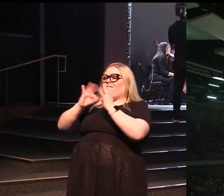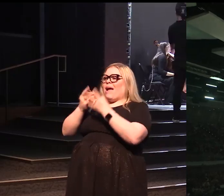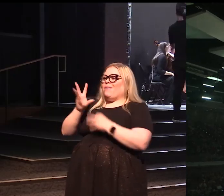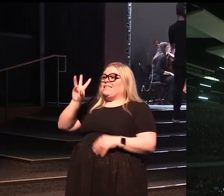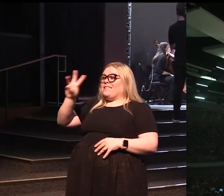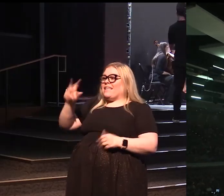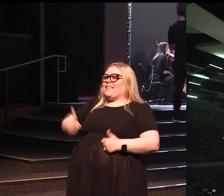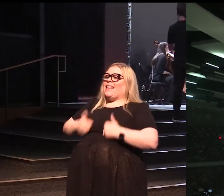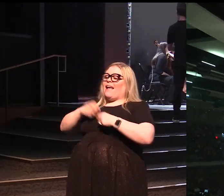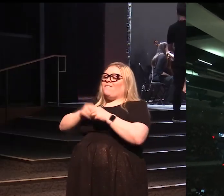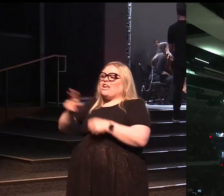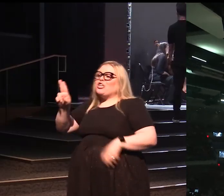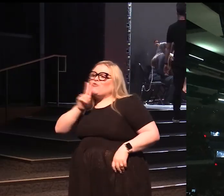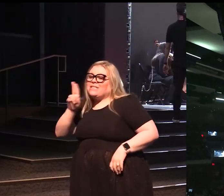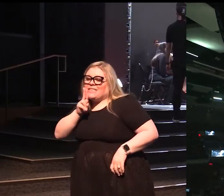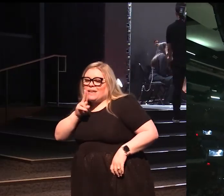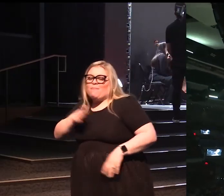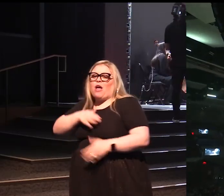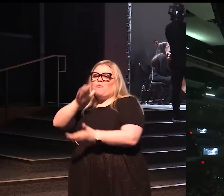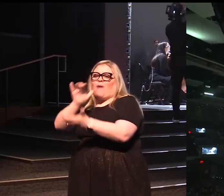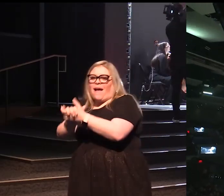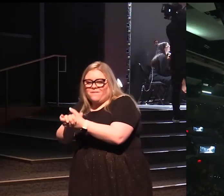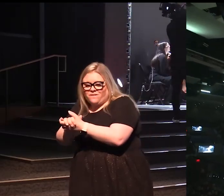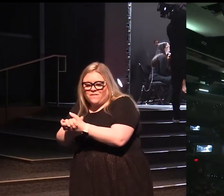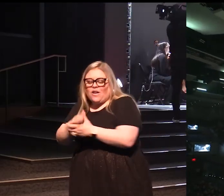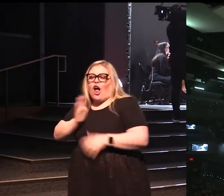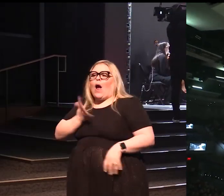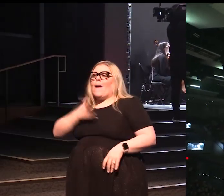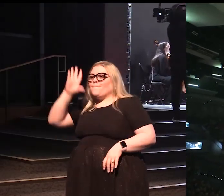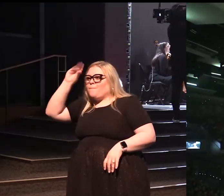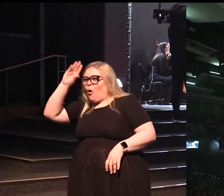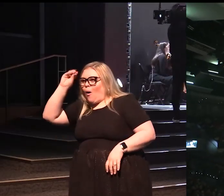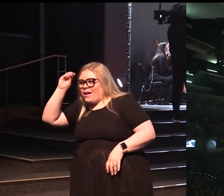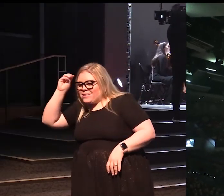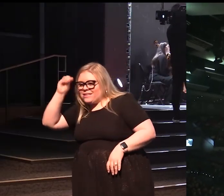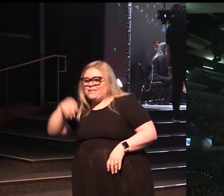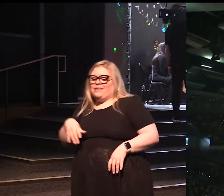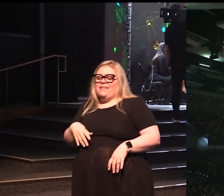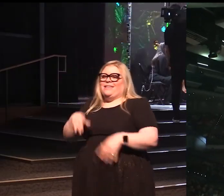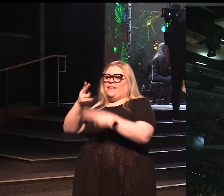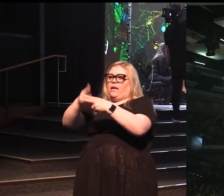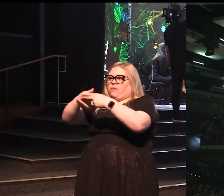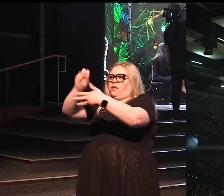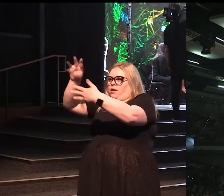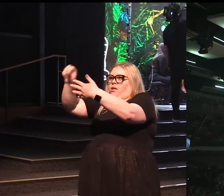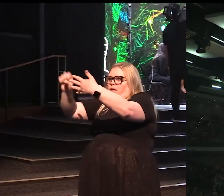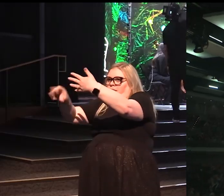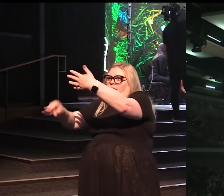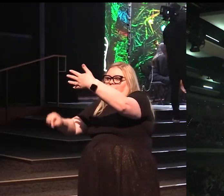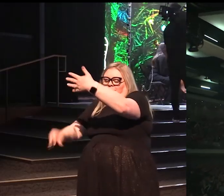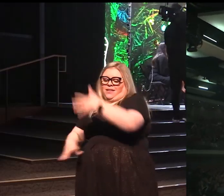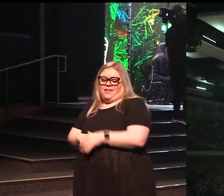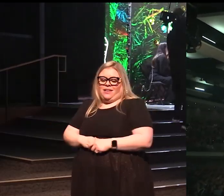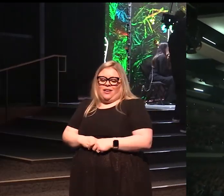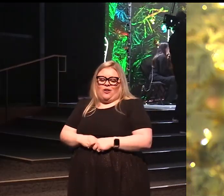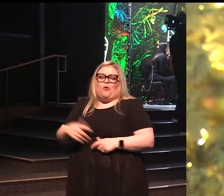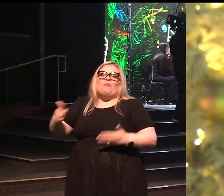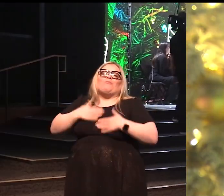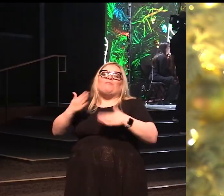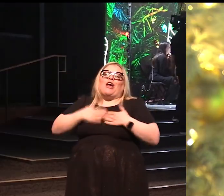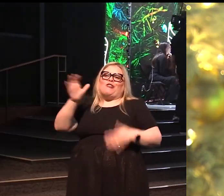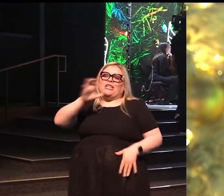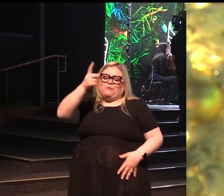Houston, Texas. Lorna, my wife. Our boys, Kanan, Lawson, Navy, and Banner. We